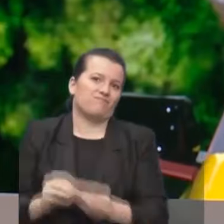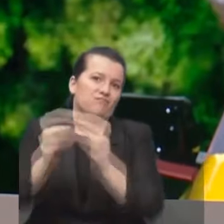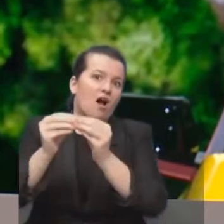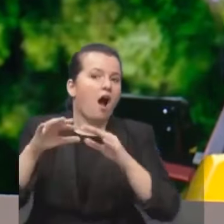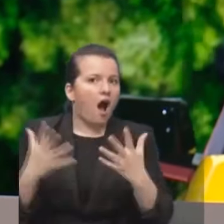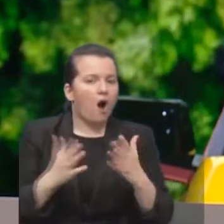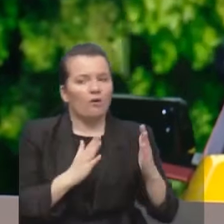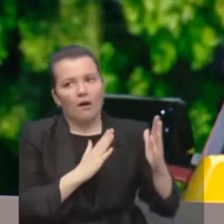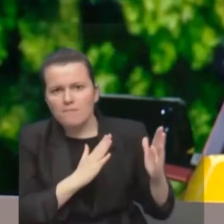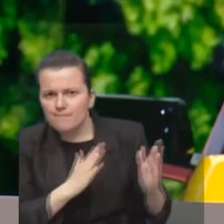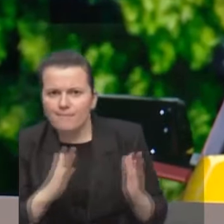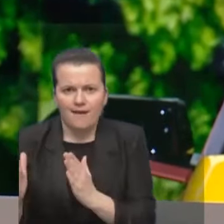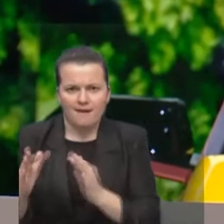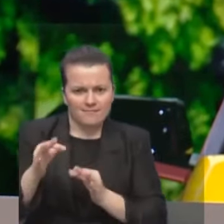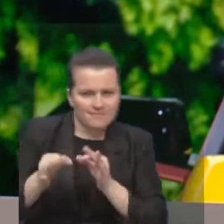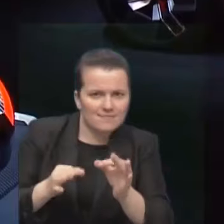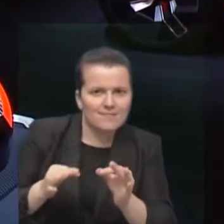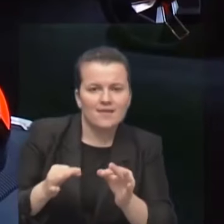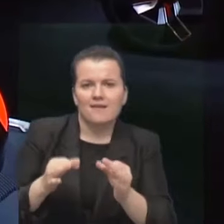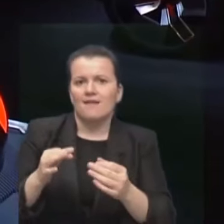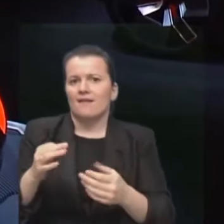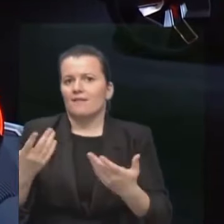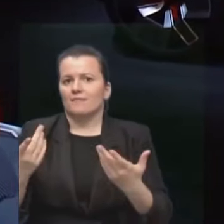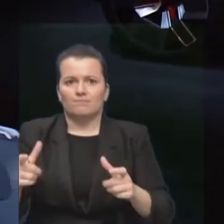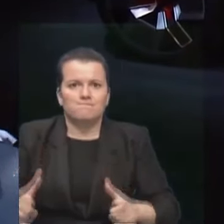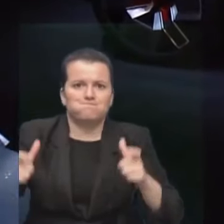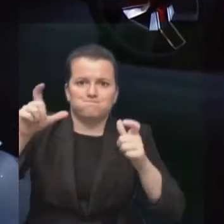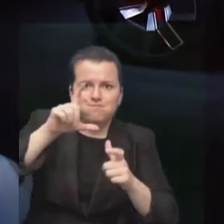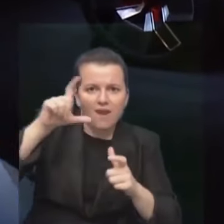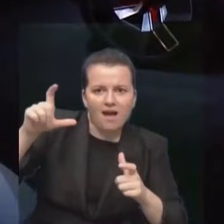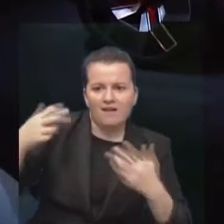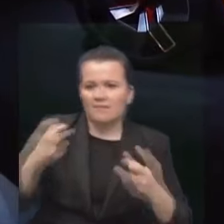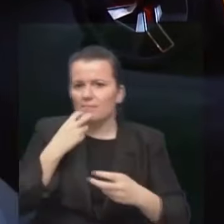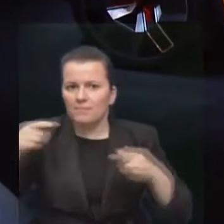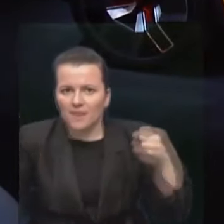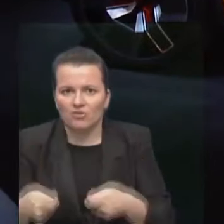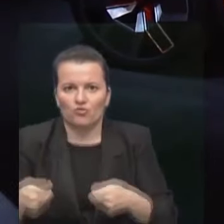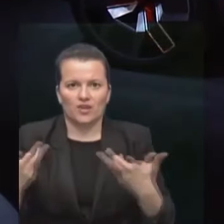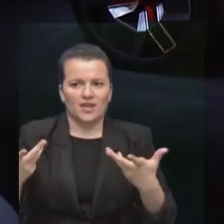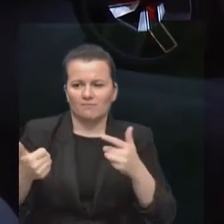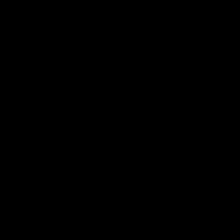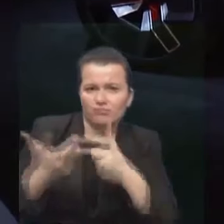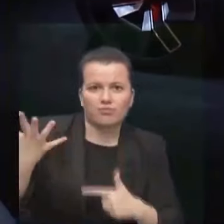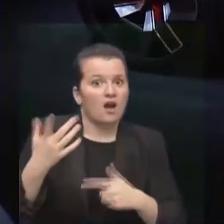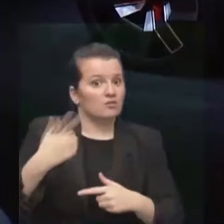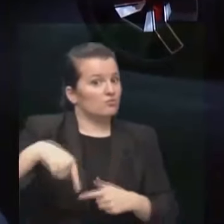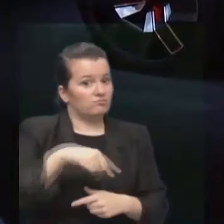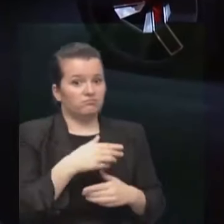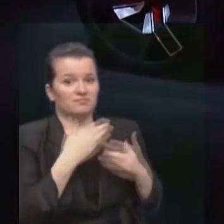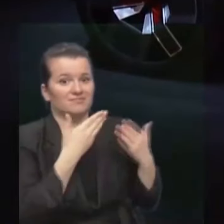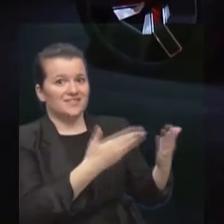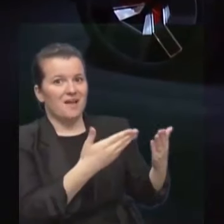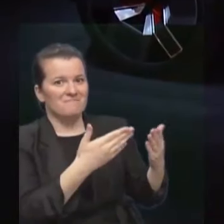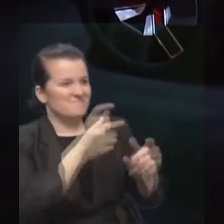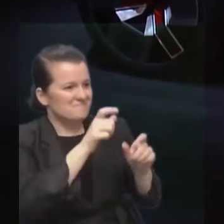a battery plant, and Gilles Le Bon's people are making it all happen. But the idea is to come up